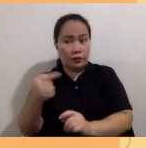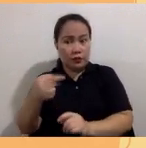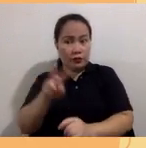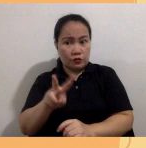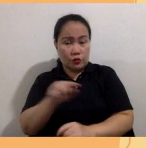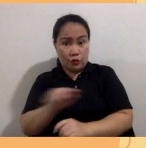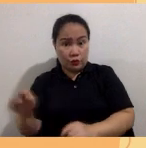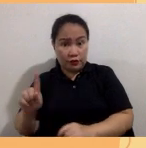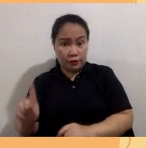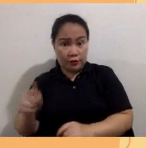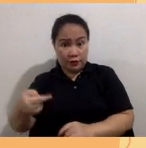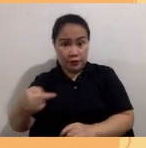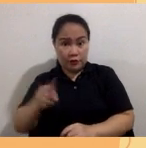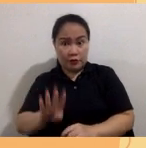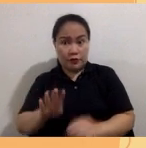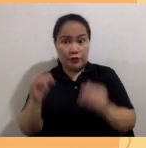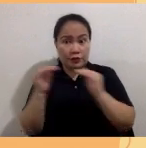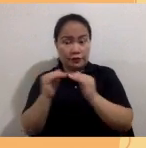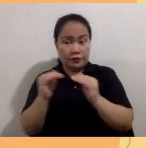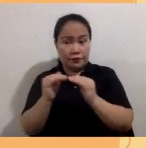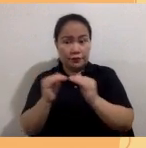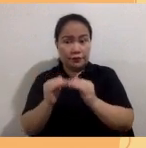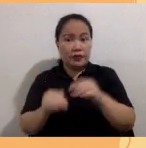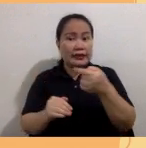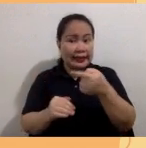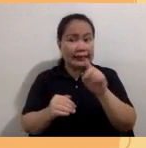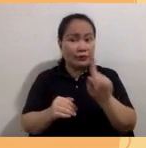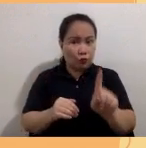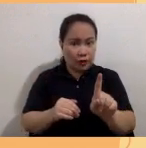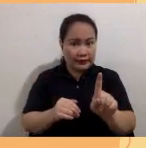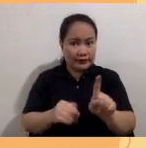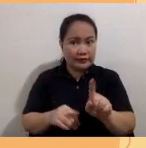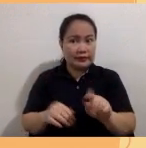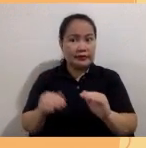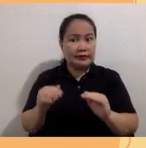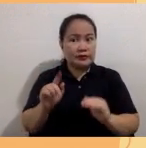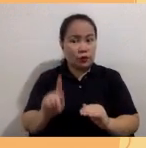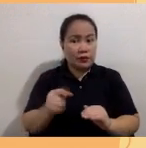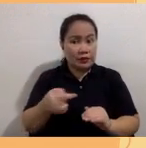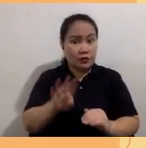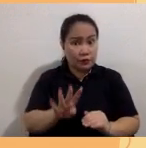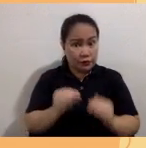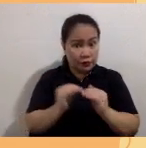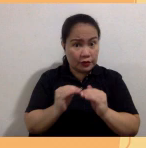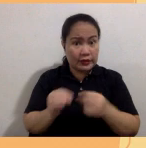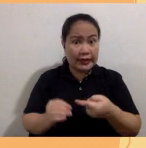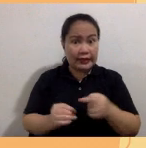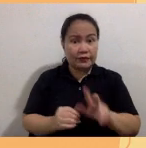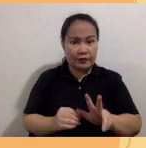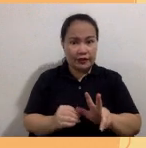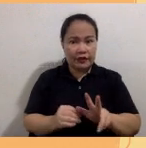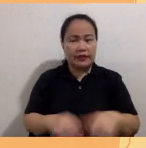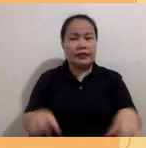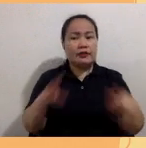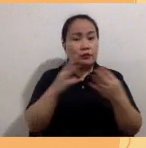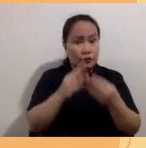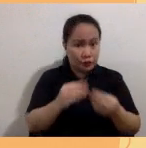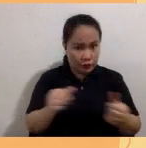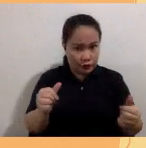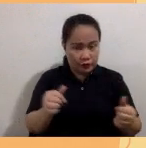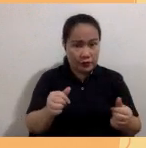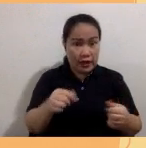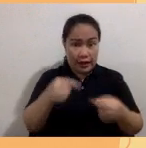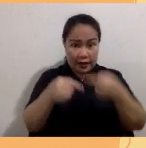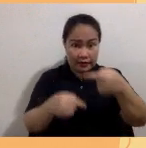2 all over 1 minus 4. So, 1 minus 2 is negative 1. 1 minus 4 is negative 3. Let us